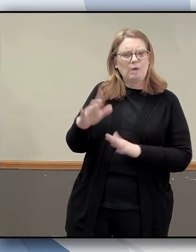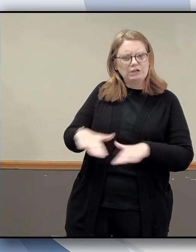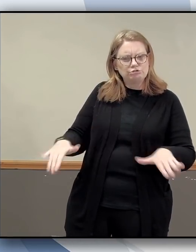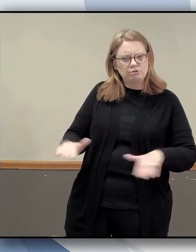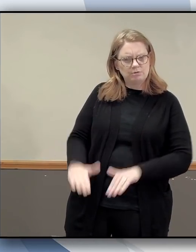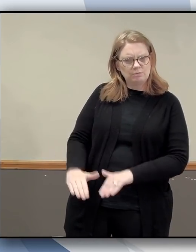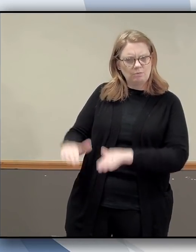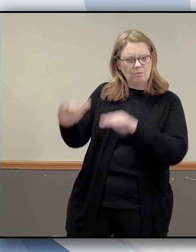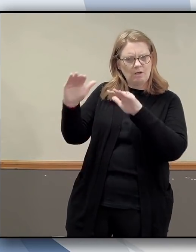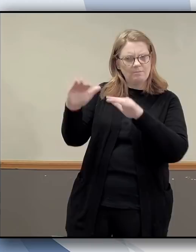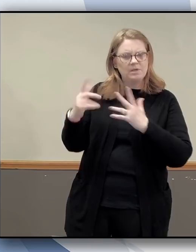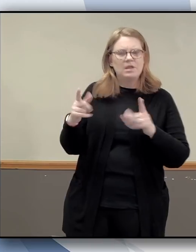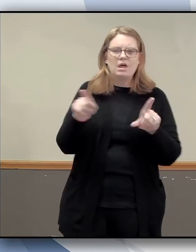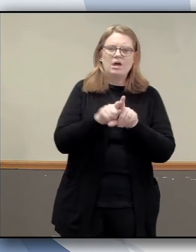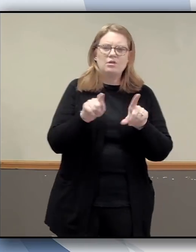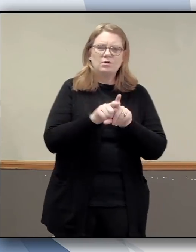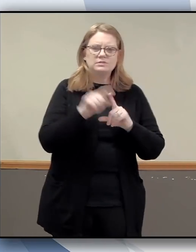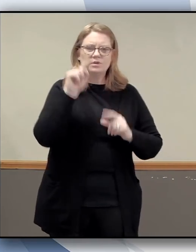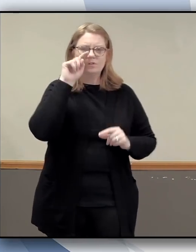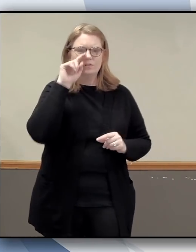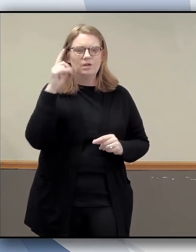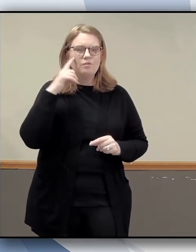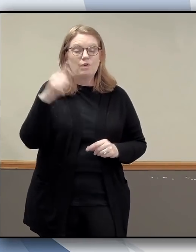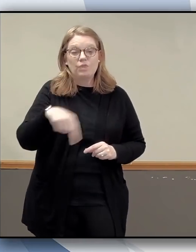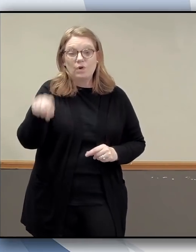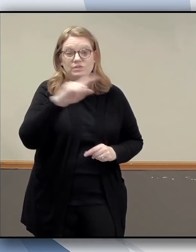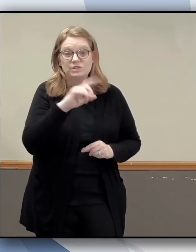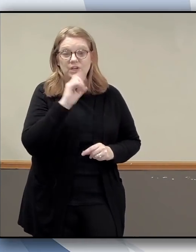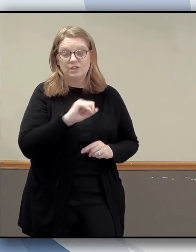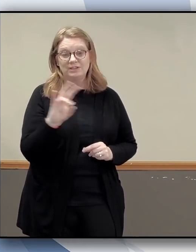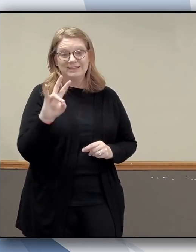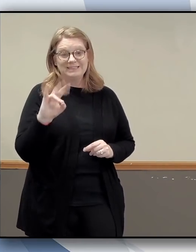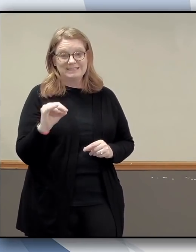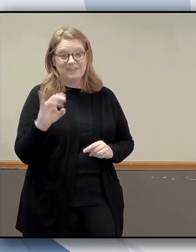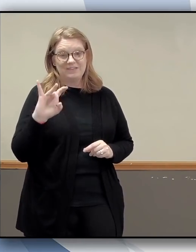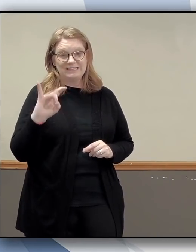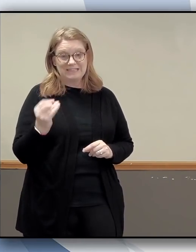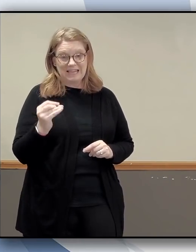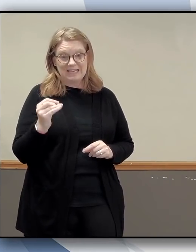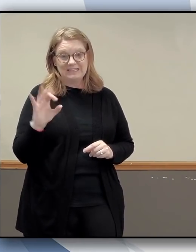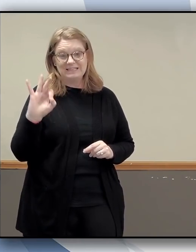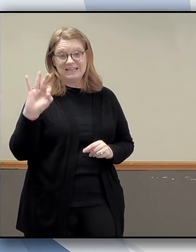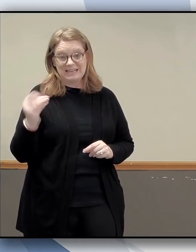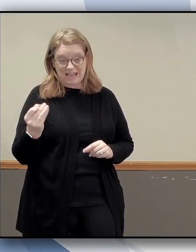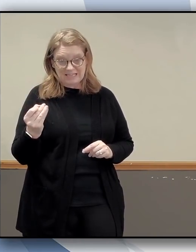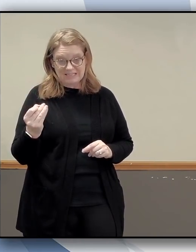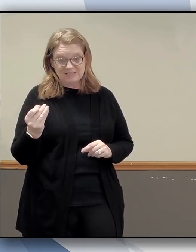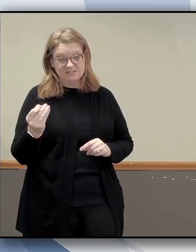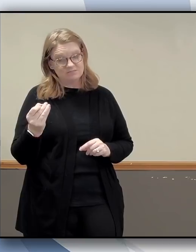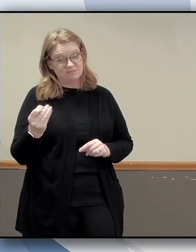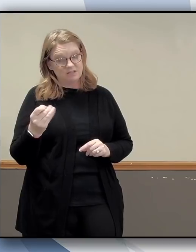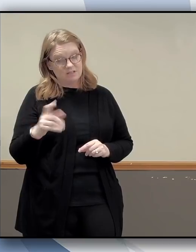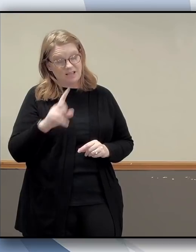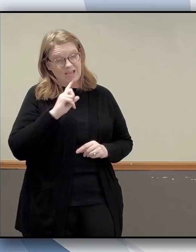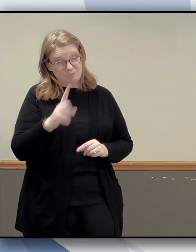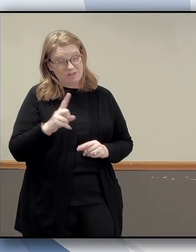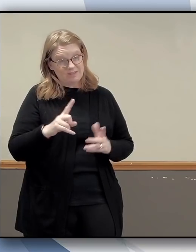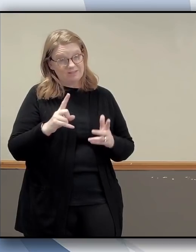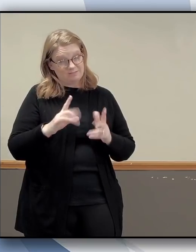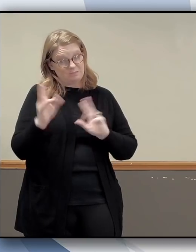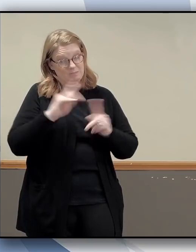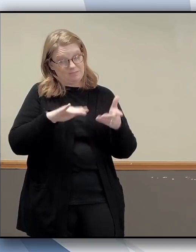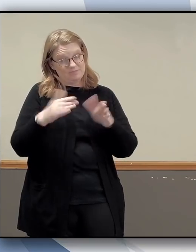out, I want to also say again, for those that are in their 70s, 80s, and 90s, which do represent a bulk of the people who've passed